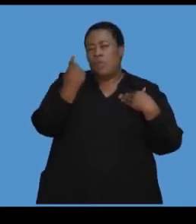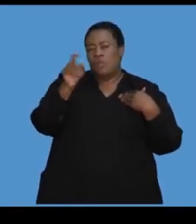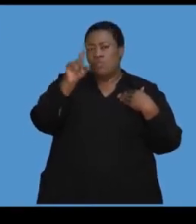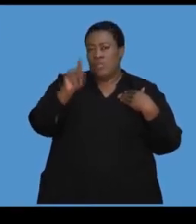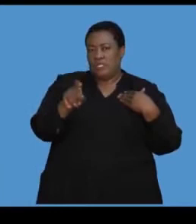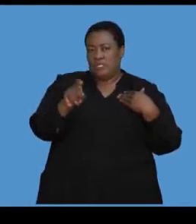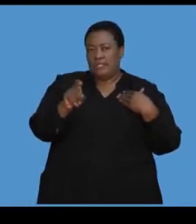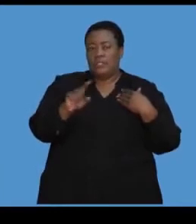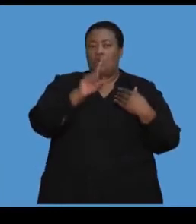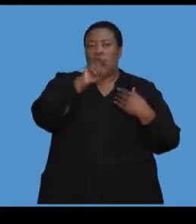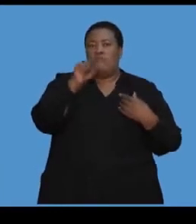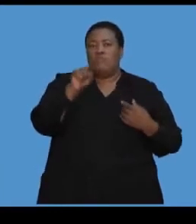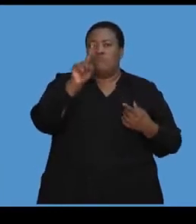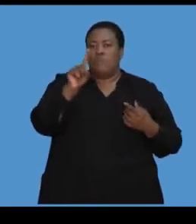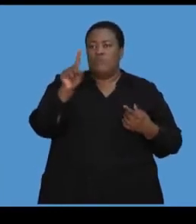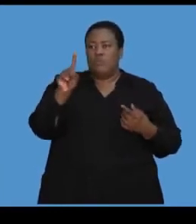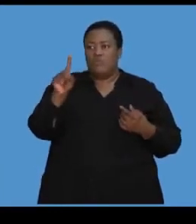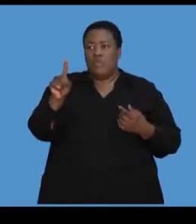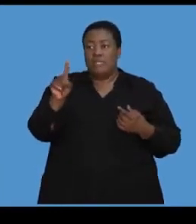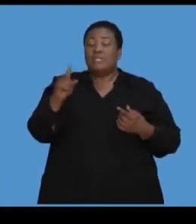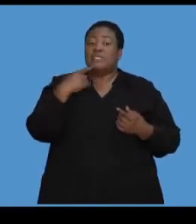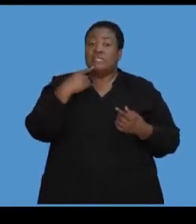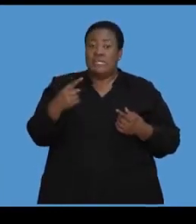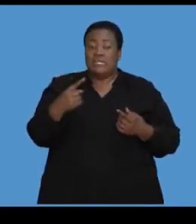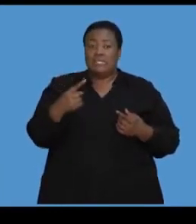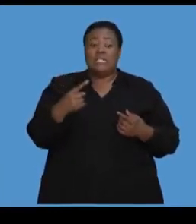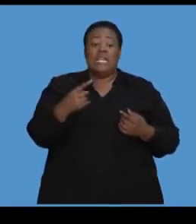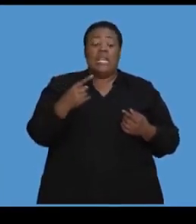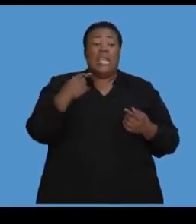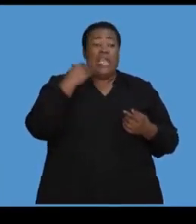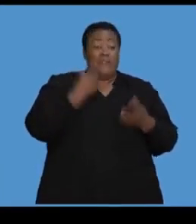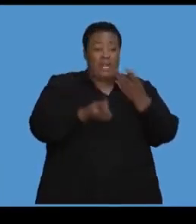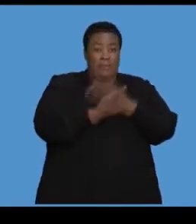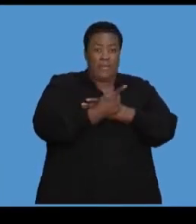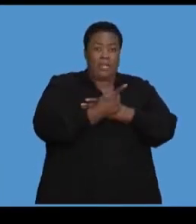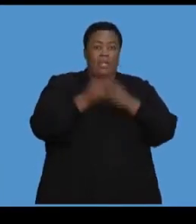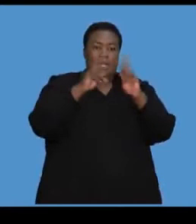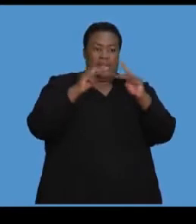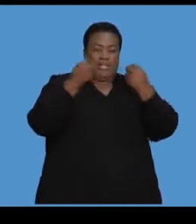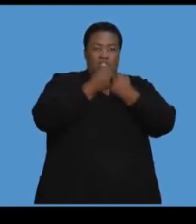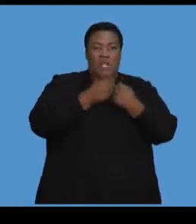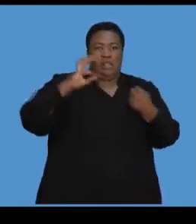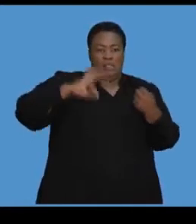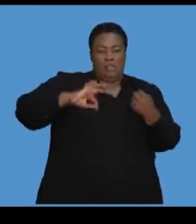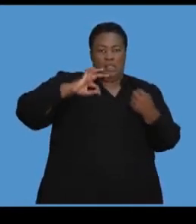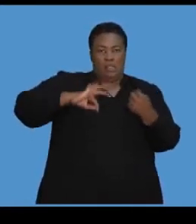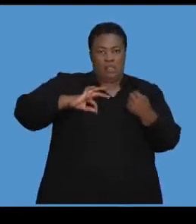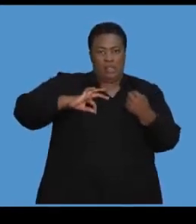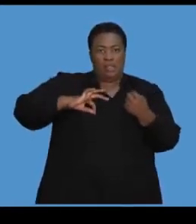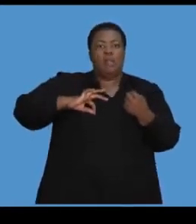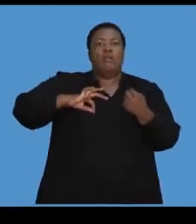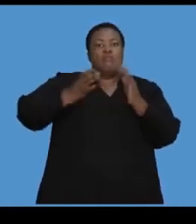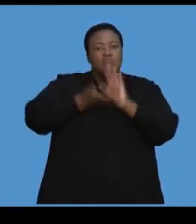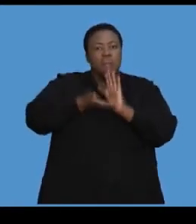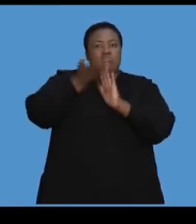Question 1.11 had said, if the national income increases by 200 million as a result of an investment